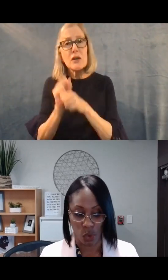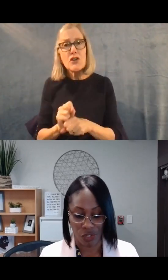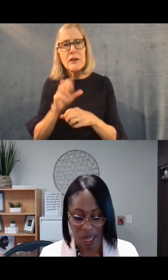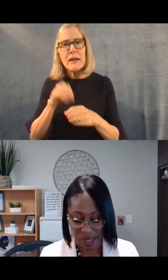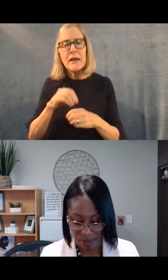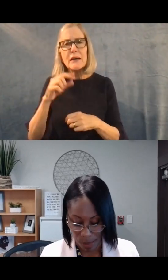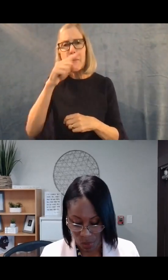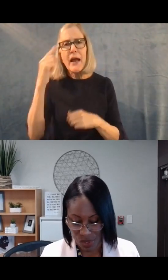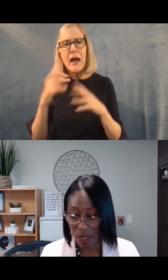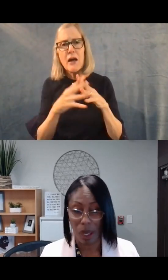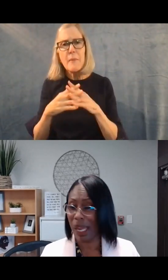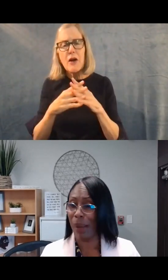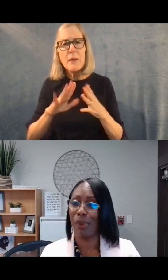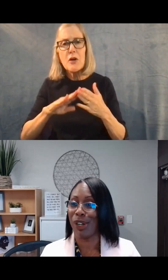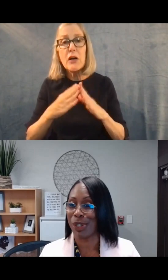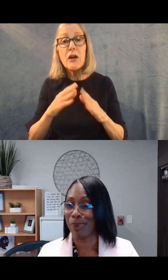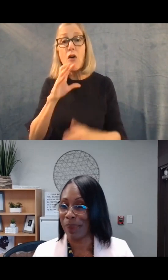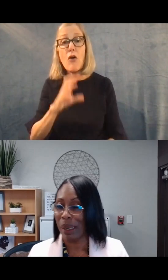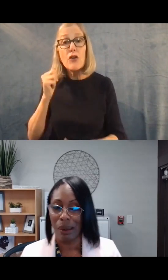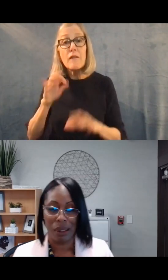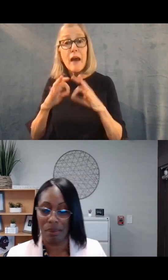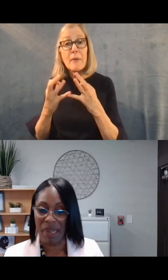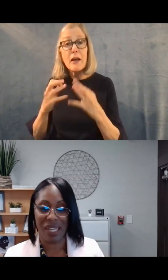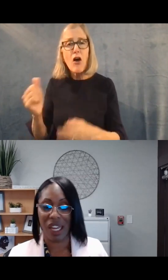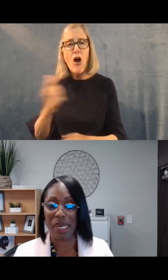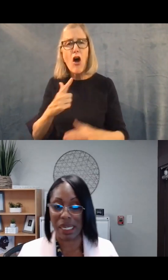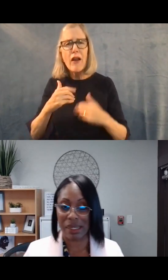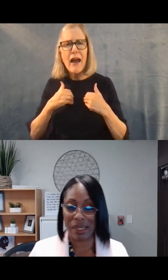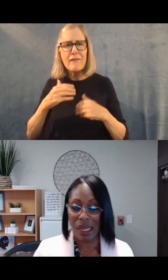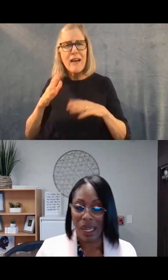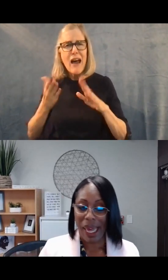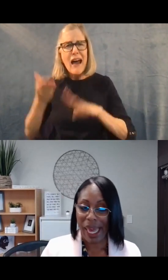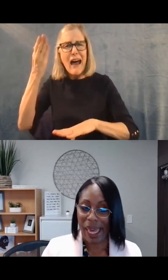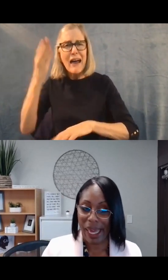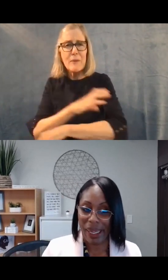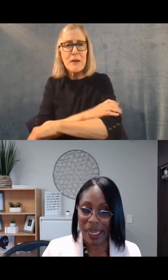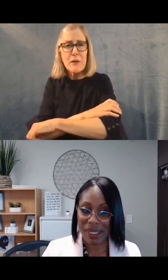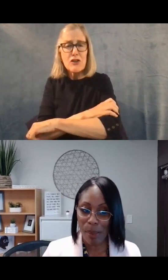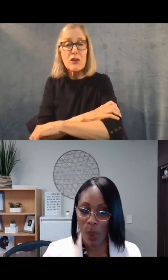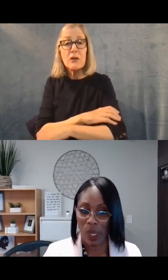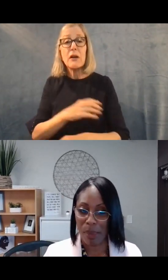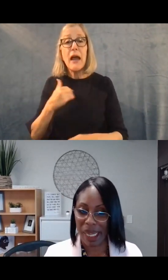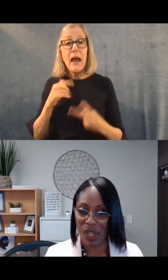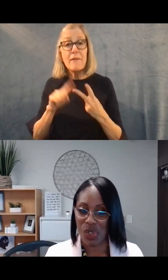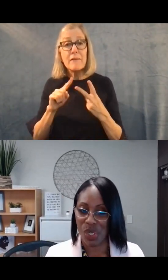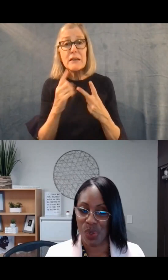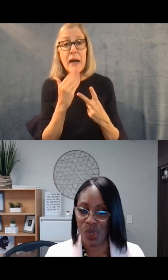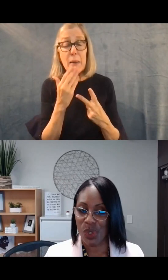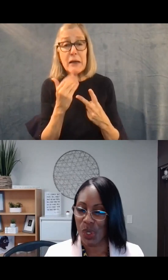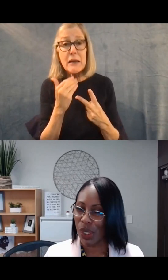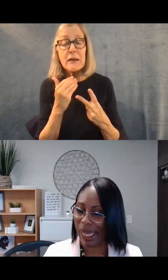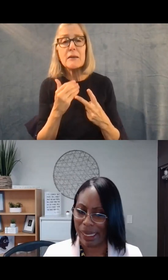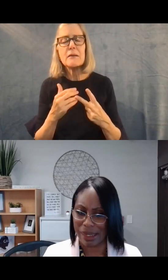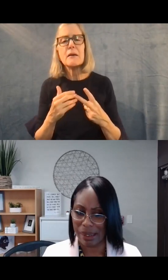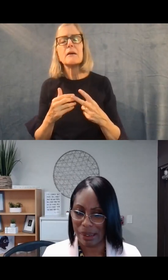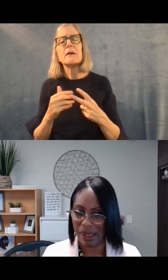family, older family members, all had high blood pressure. Many had diabetes. And at some point, I began to start